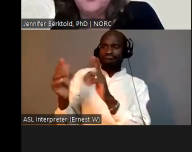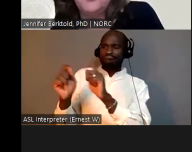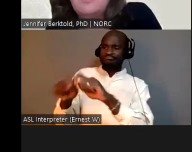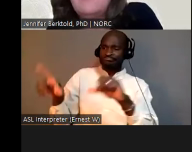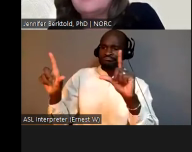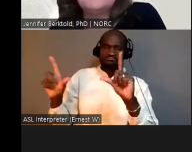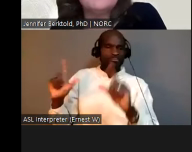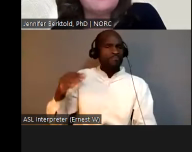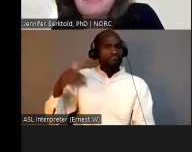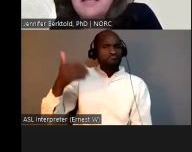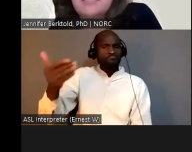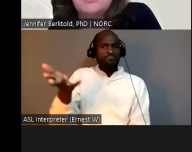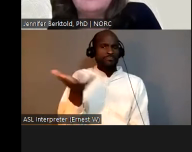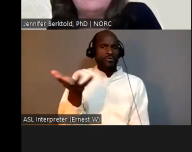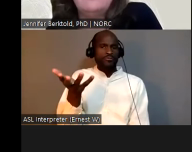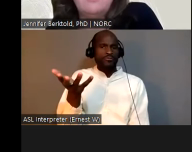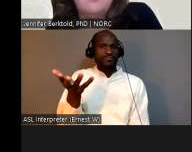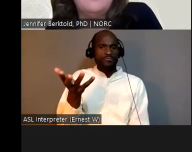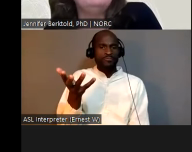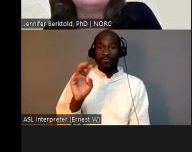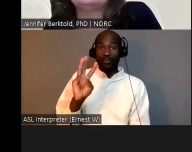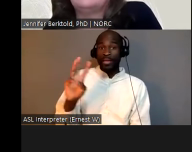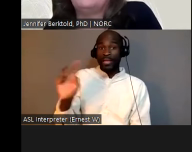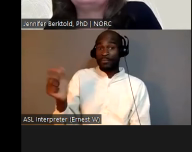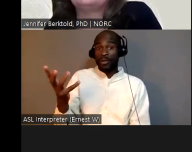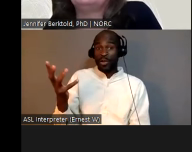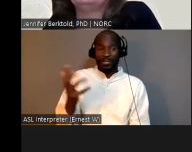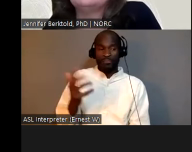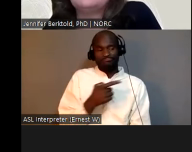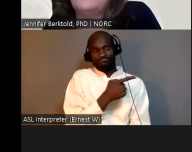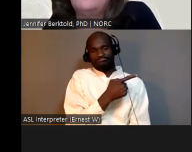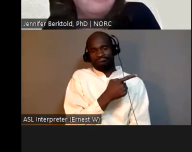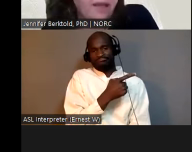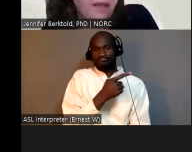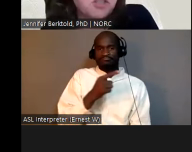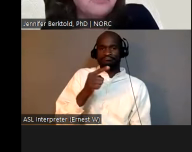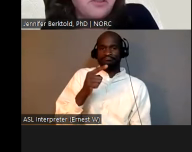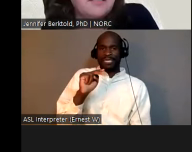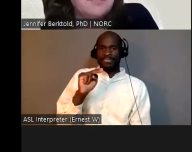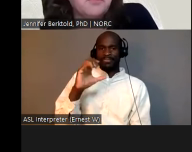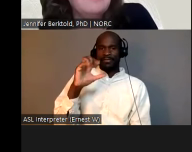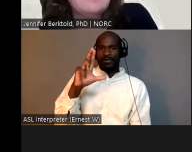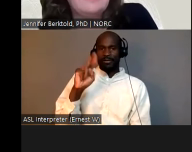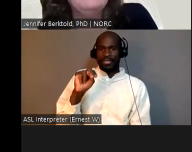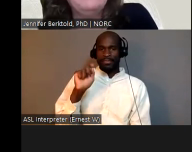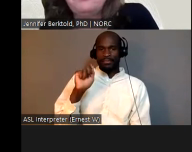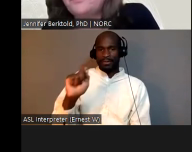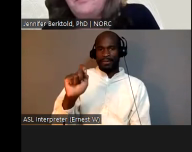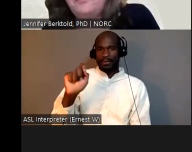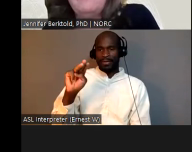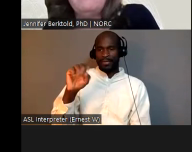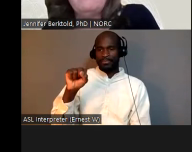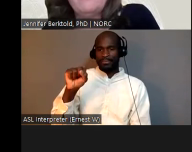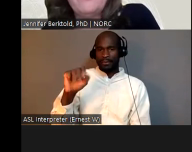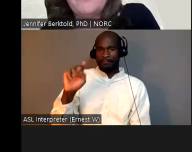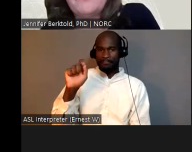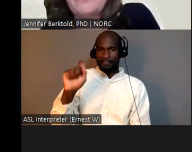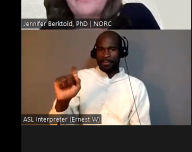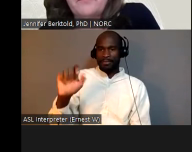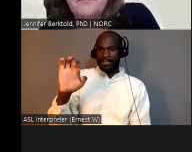ncrn.msm.edu. That's just as a reminder. This website links to the homepage for the NCRN website.